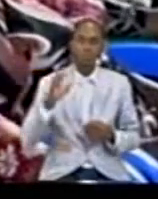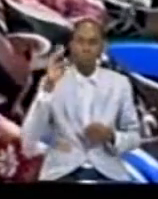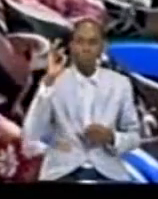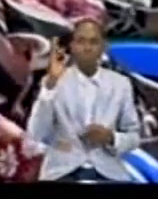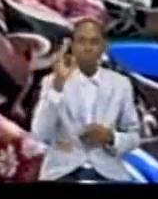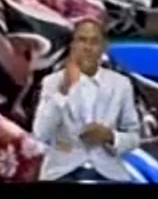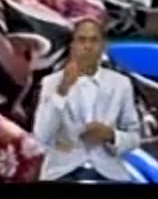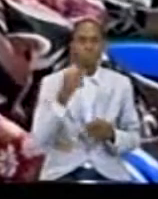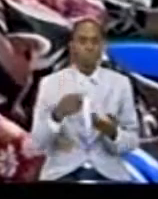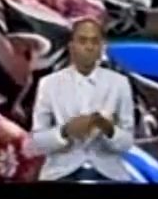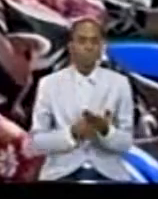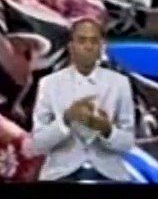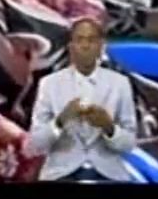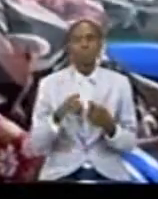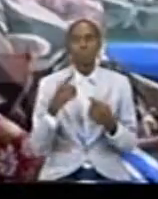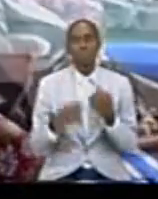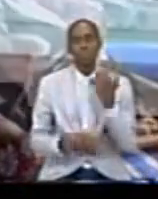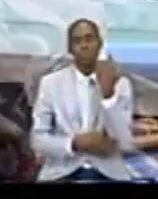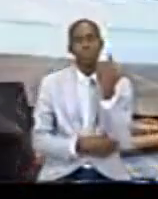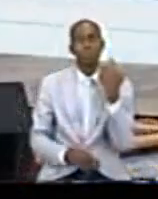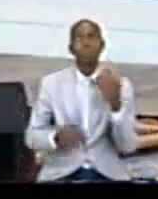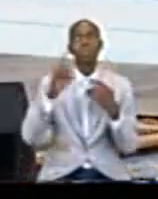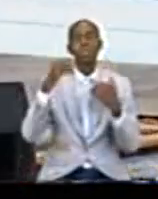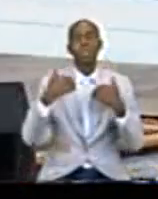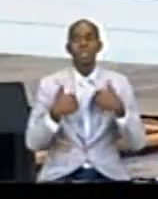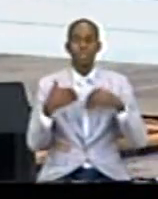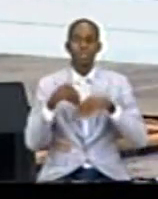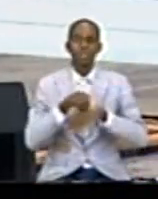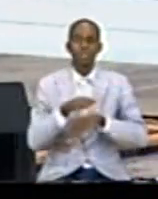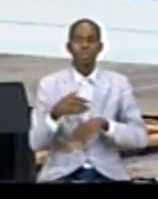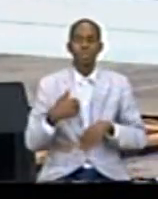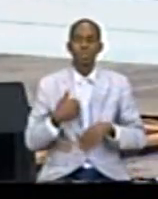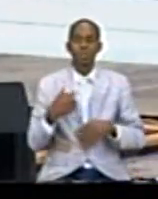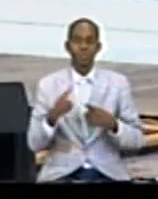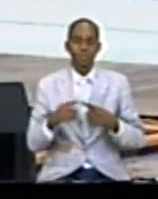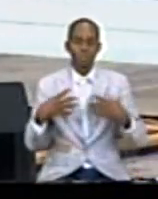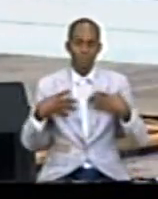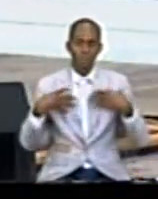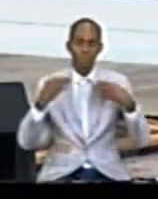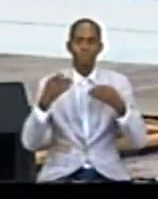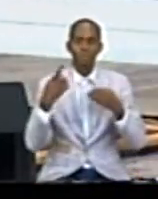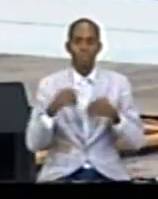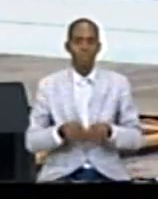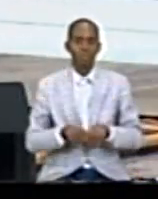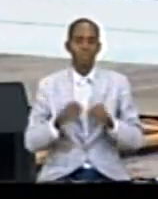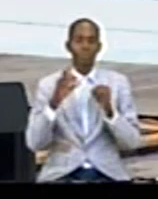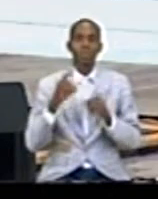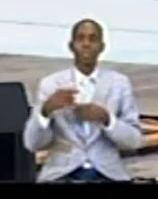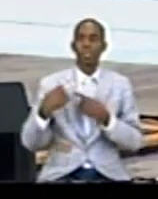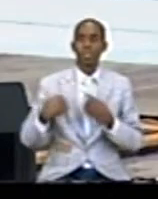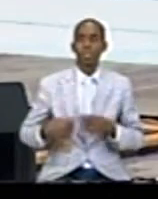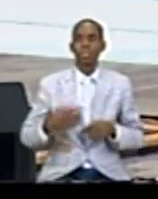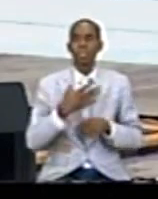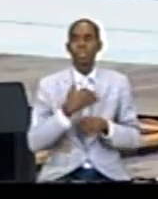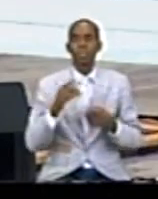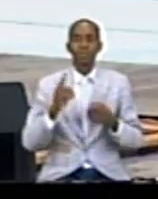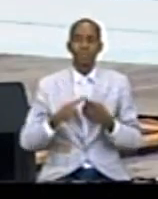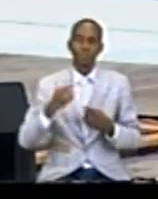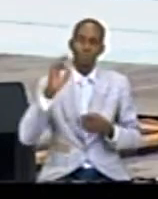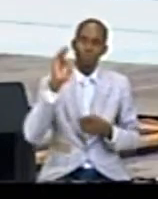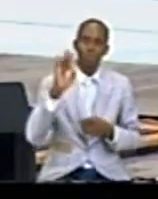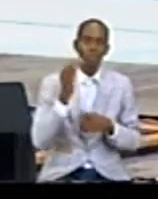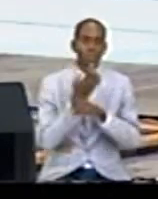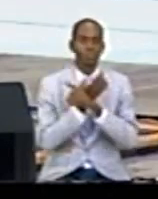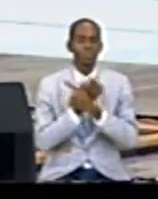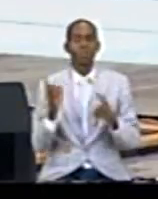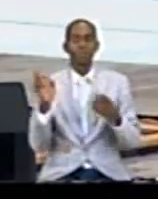the poor. He has sent me to heal the brokenhearted and to preach deliverance unto